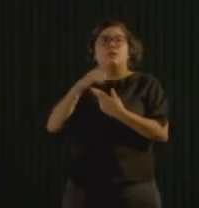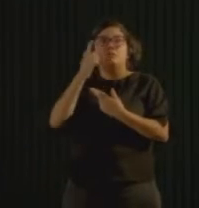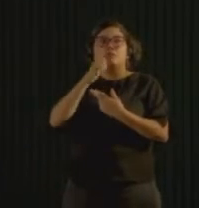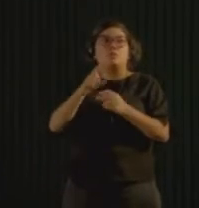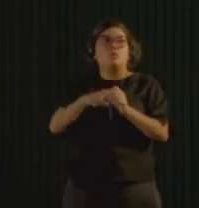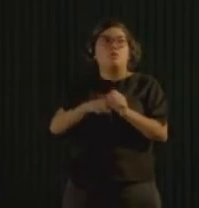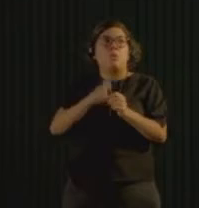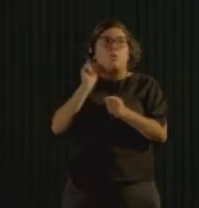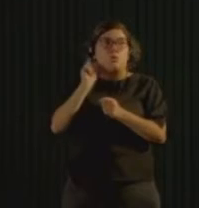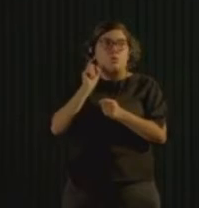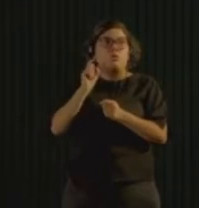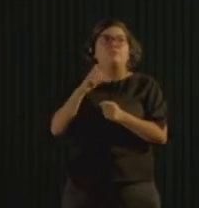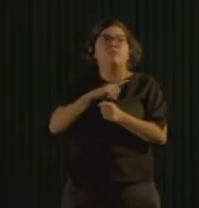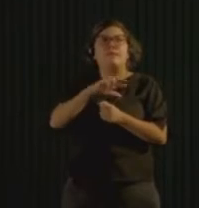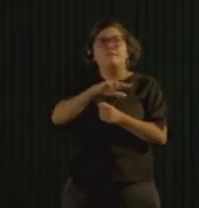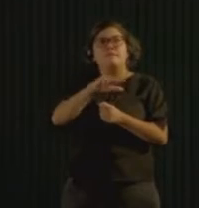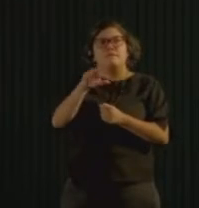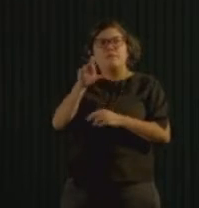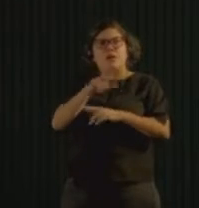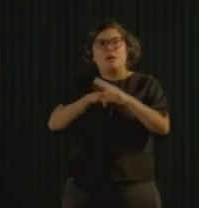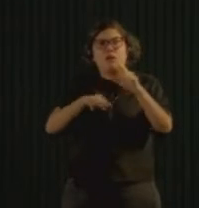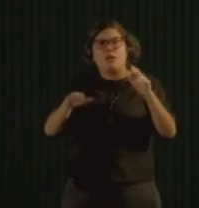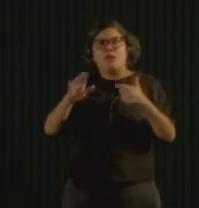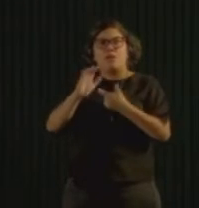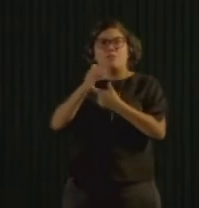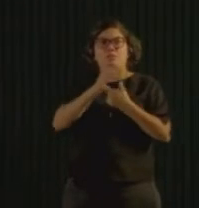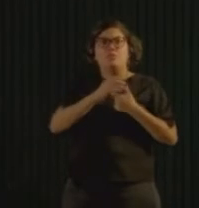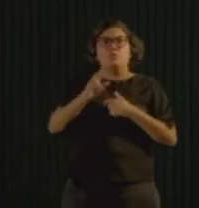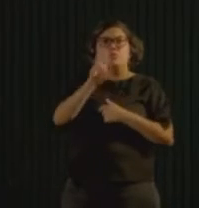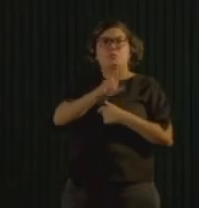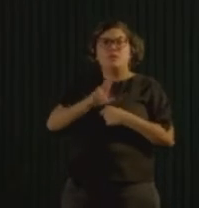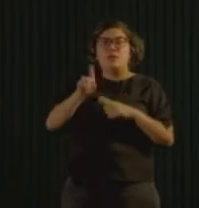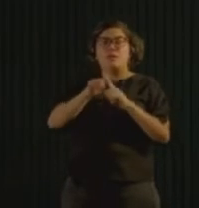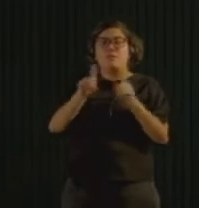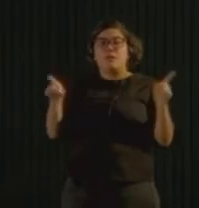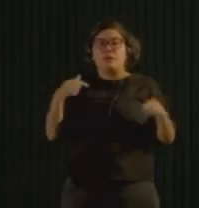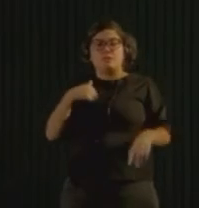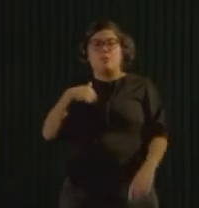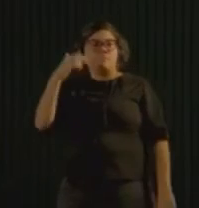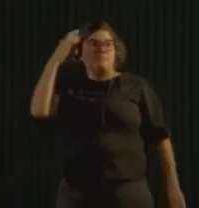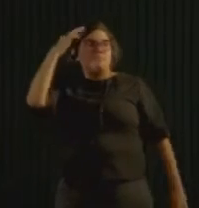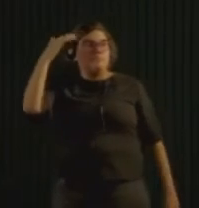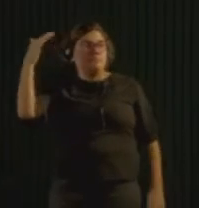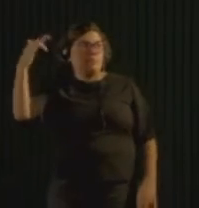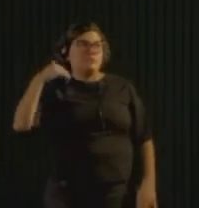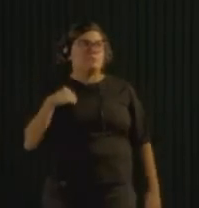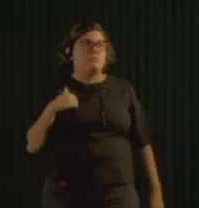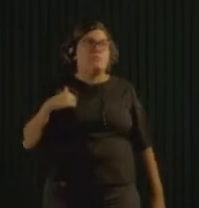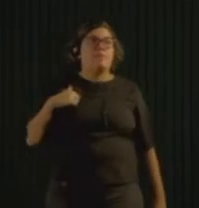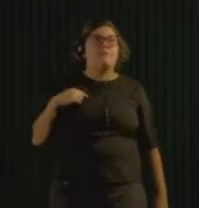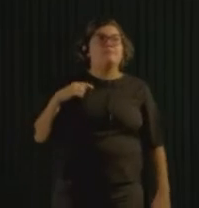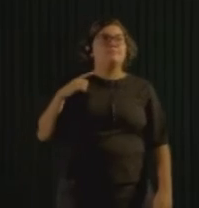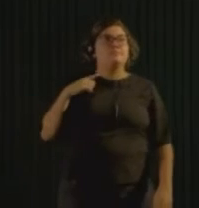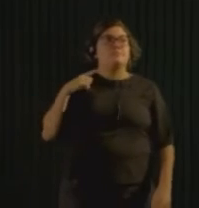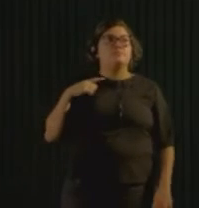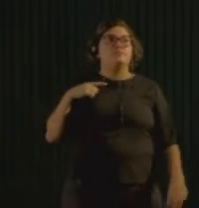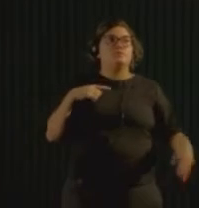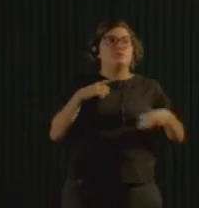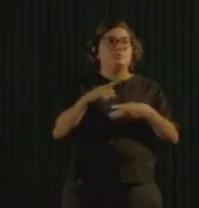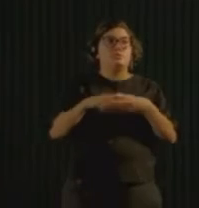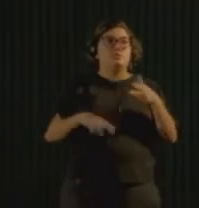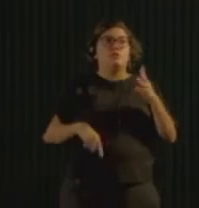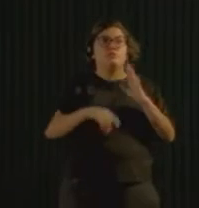there's many different terminologies used, but I typically think about an object being split into three concepts. The material the object is made